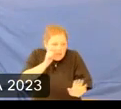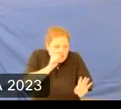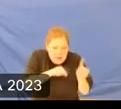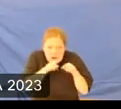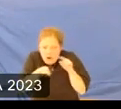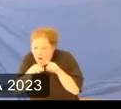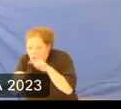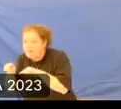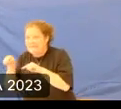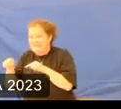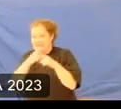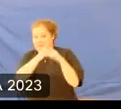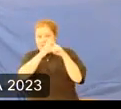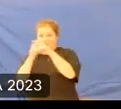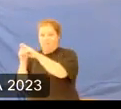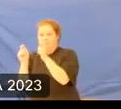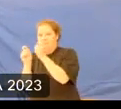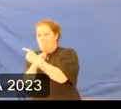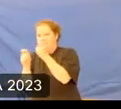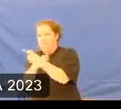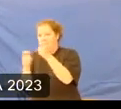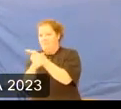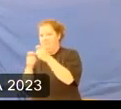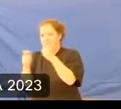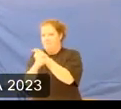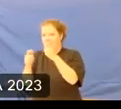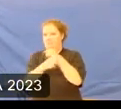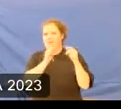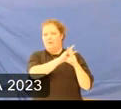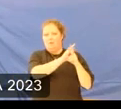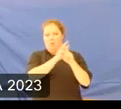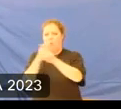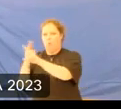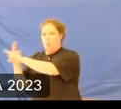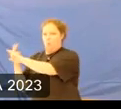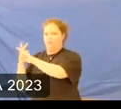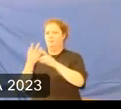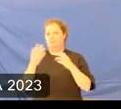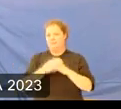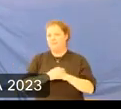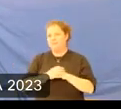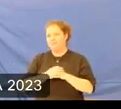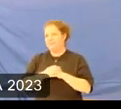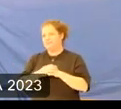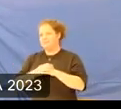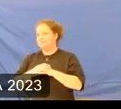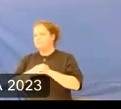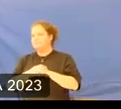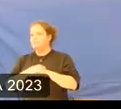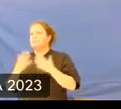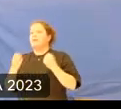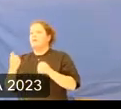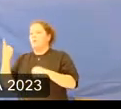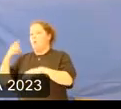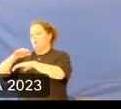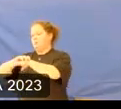message. It's simple enough. Grice himself cited the British General Napier,